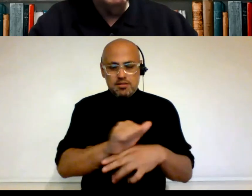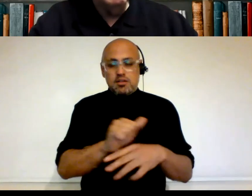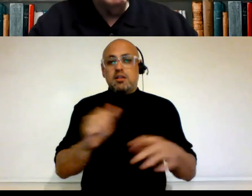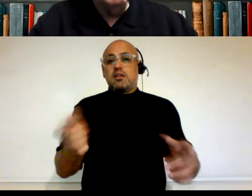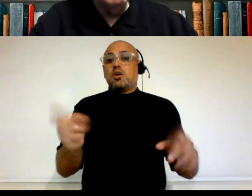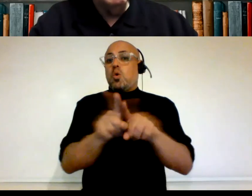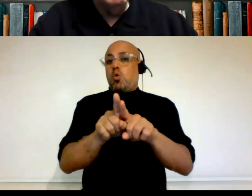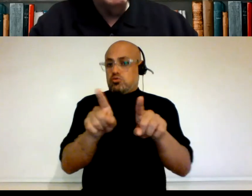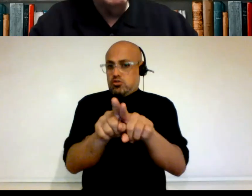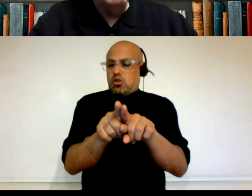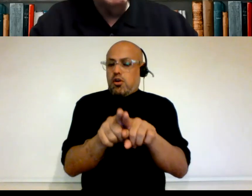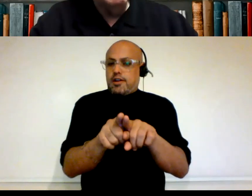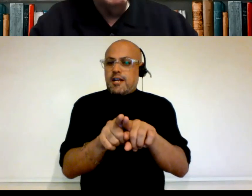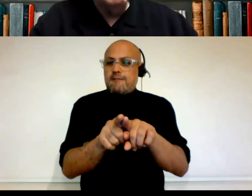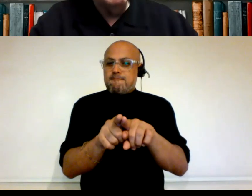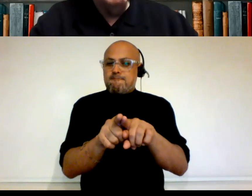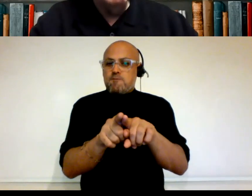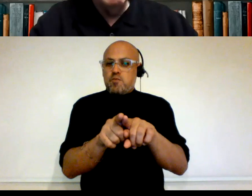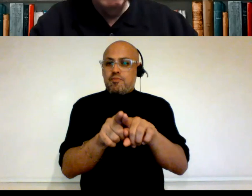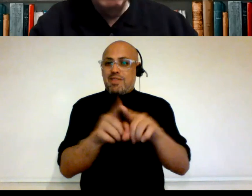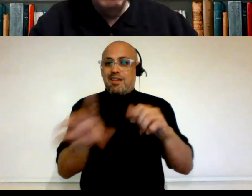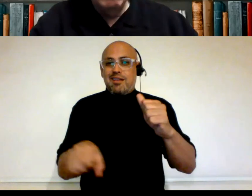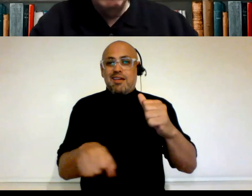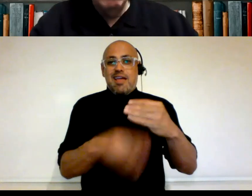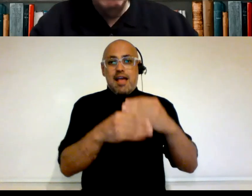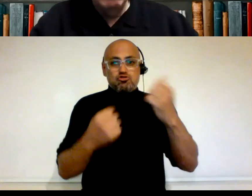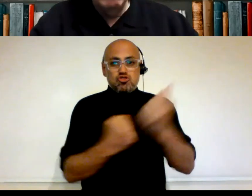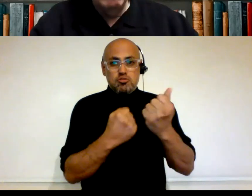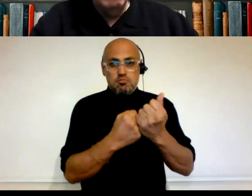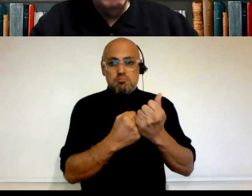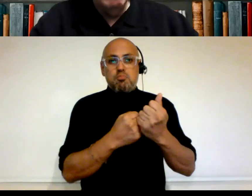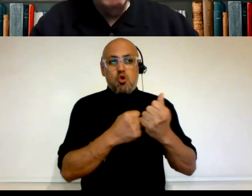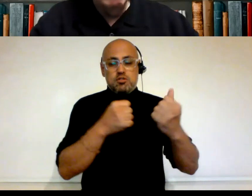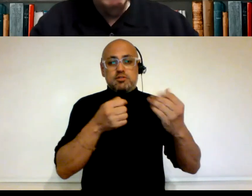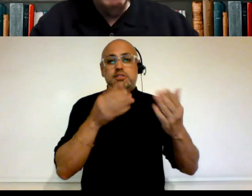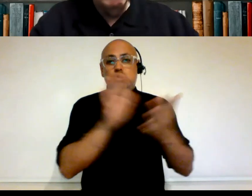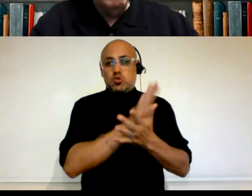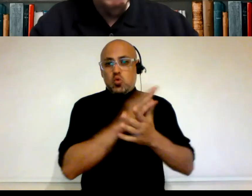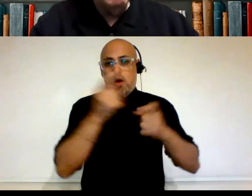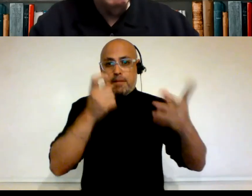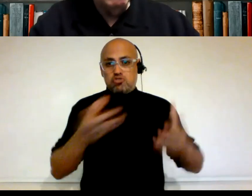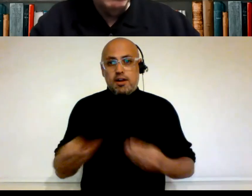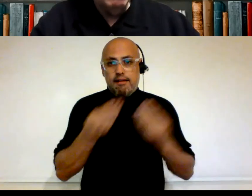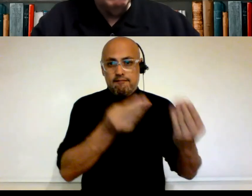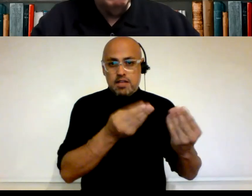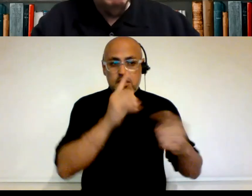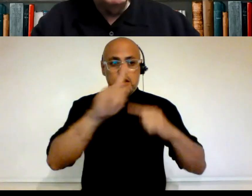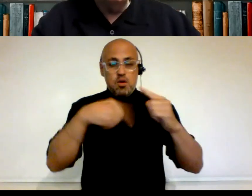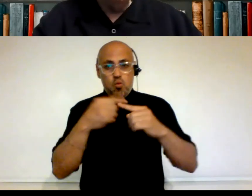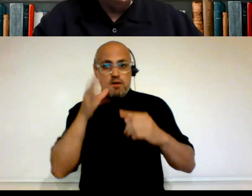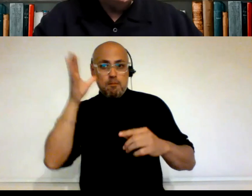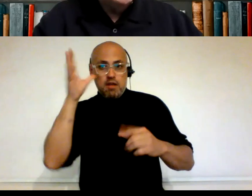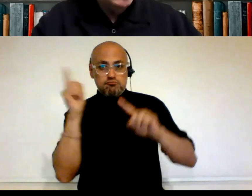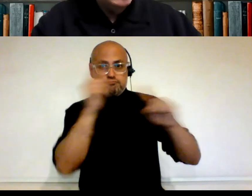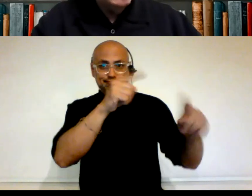that, extra support being provided by a school administrator. When the parents go to the schools for early education student